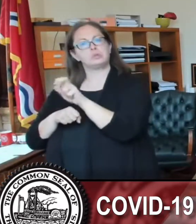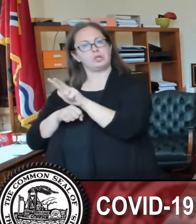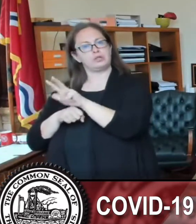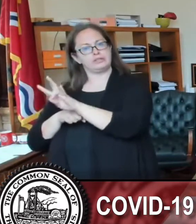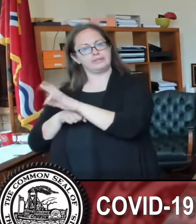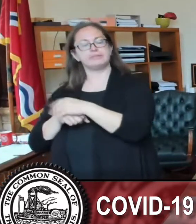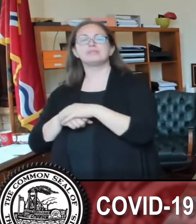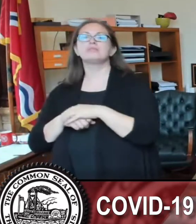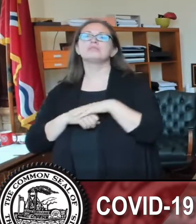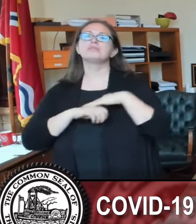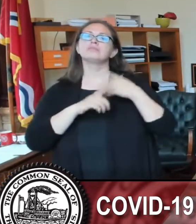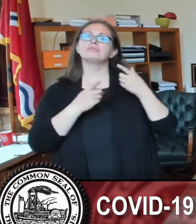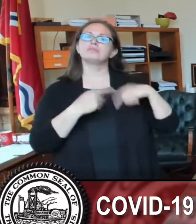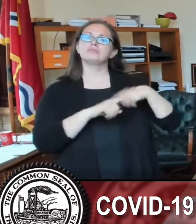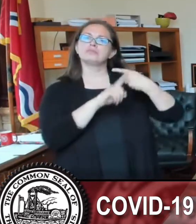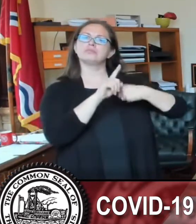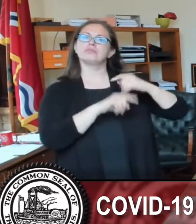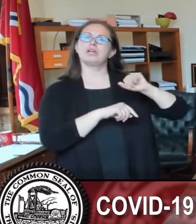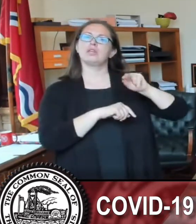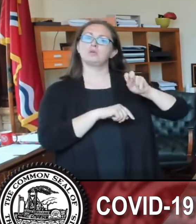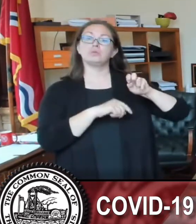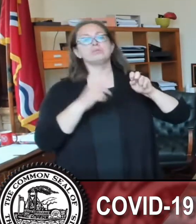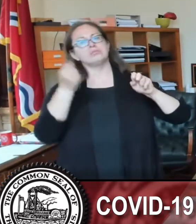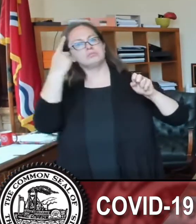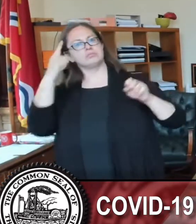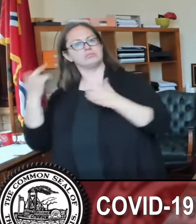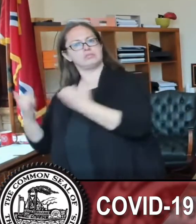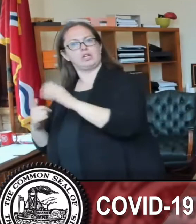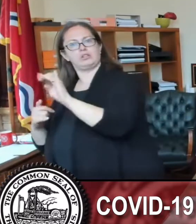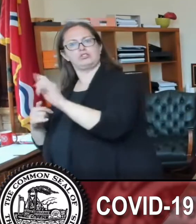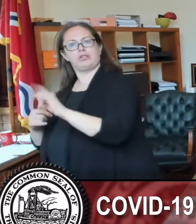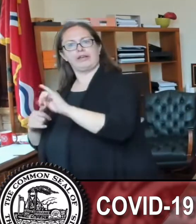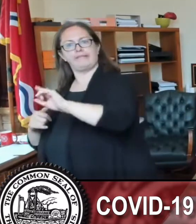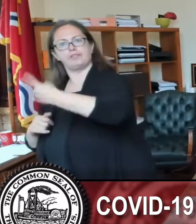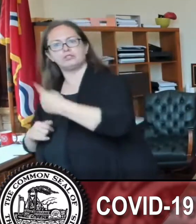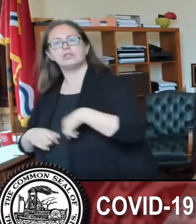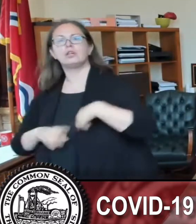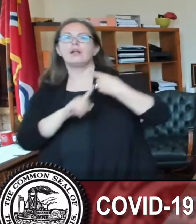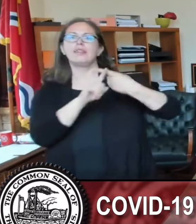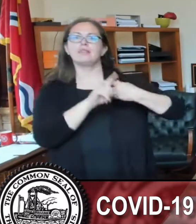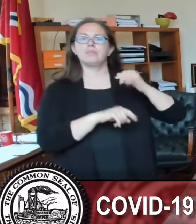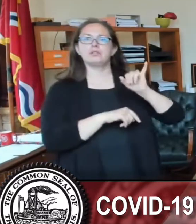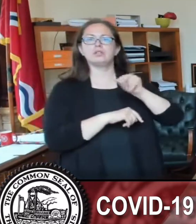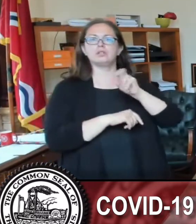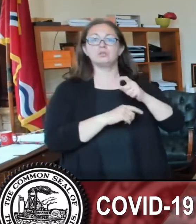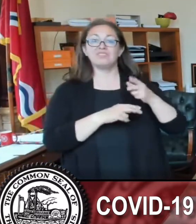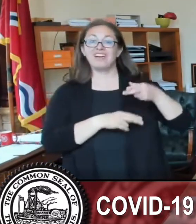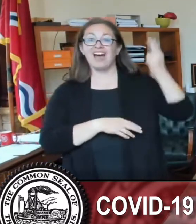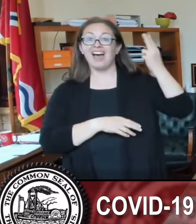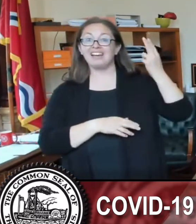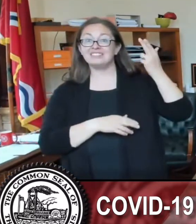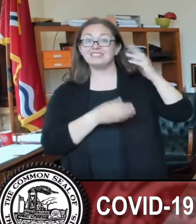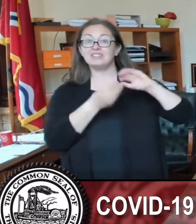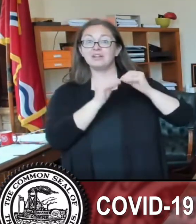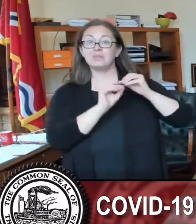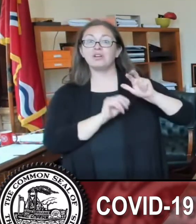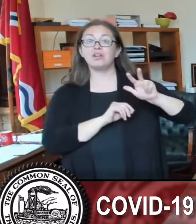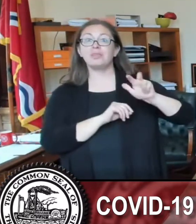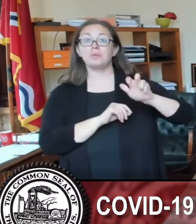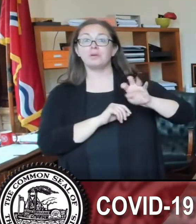of June, so just, here we are on the 1st of July. During the month of June, the high for the number of people in the hospital was